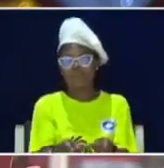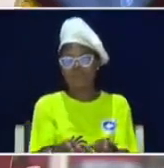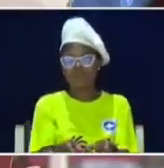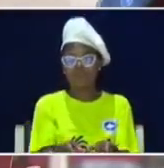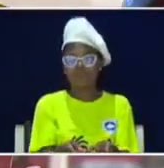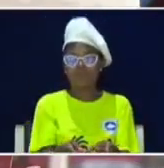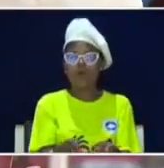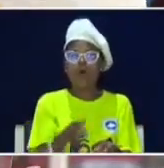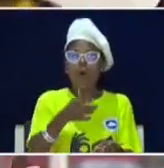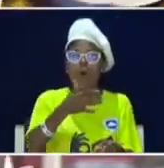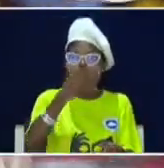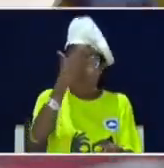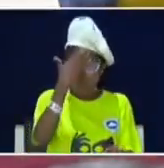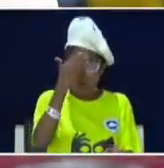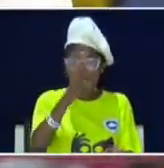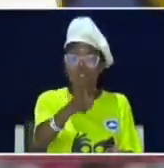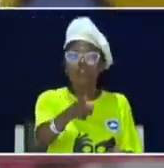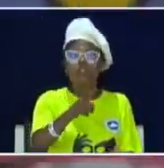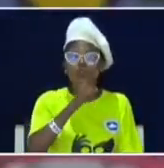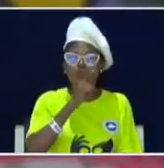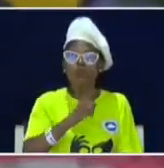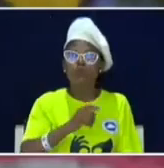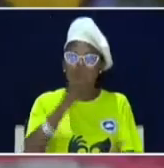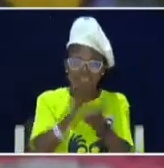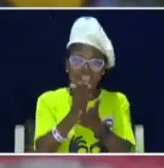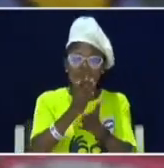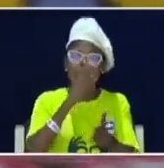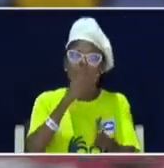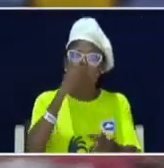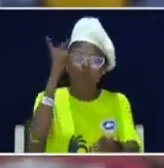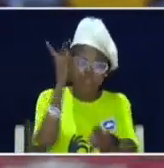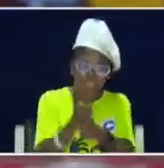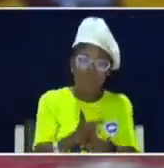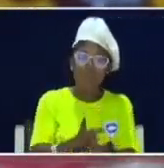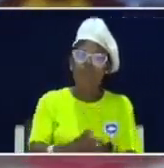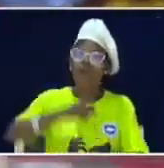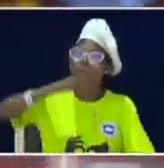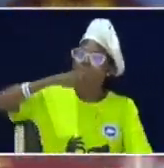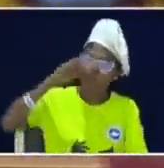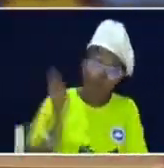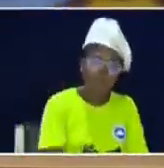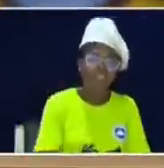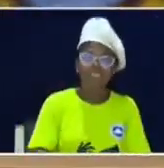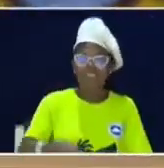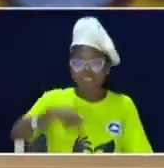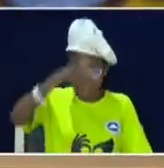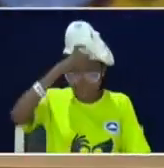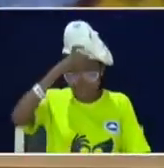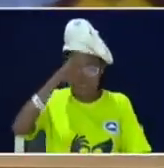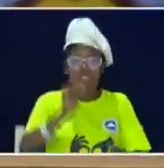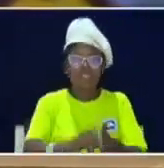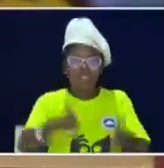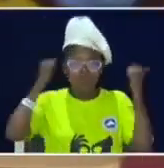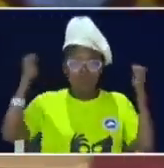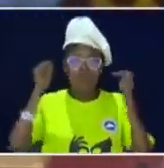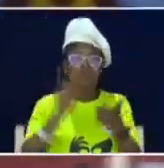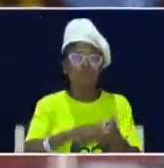Why you keep commanding demons? Demons don't respond. Is that your level is even below the demons?